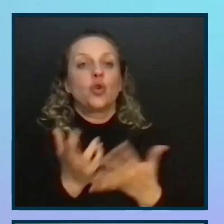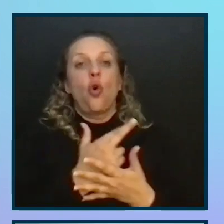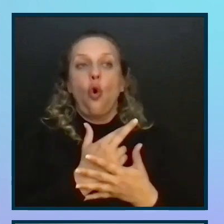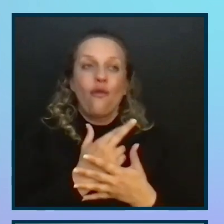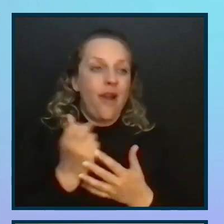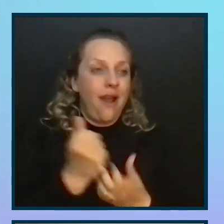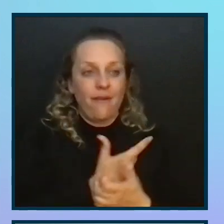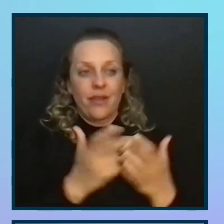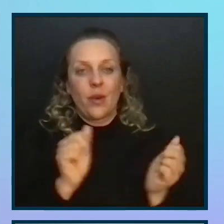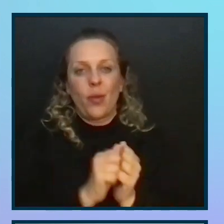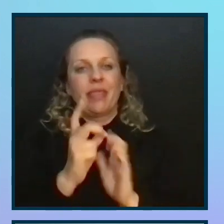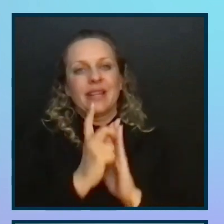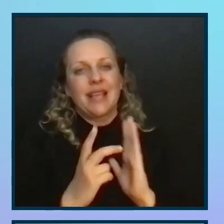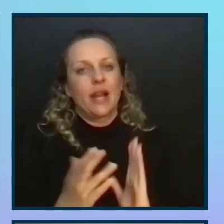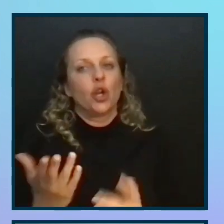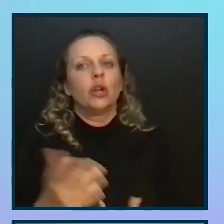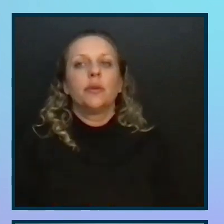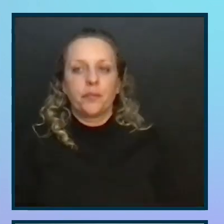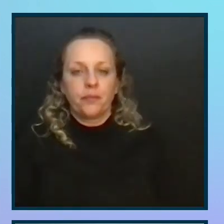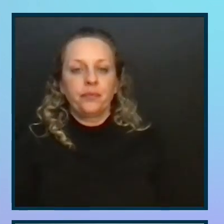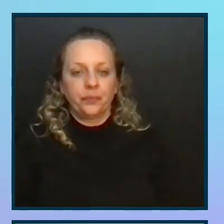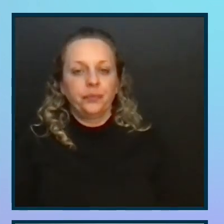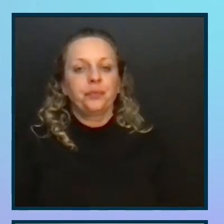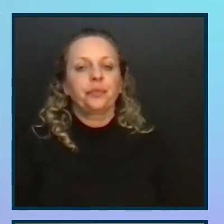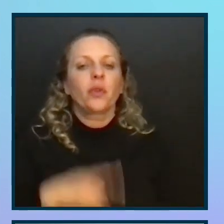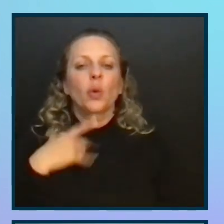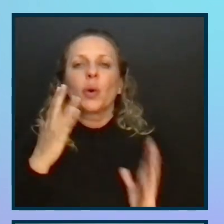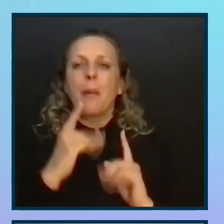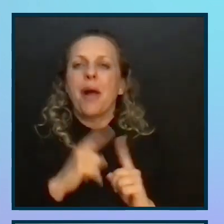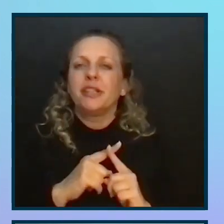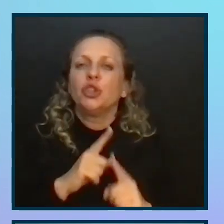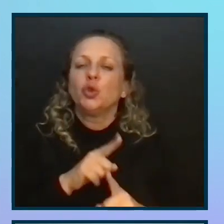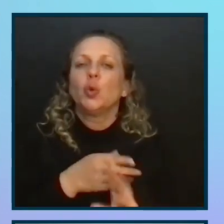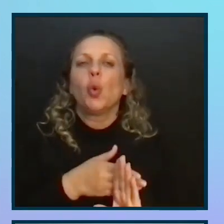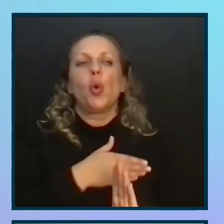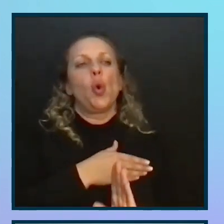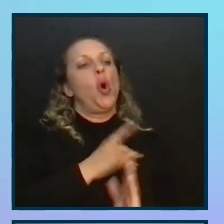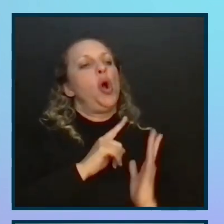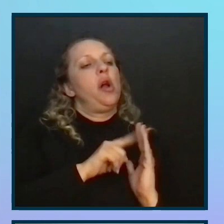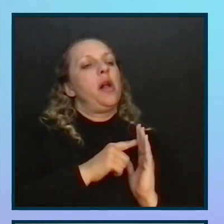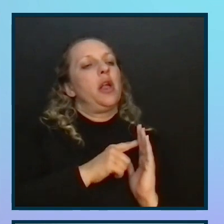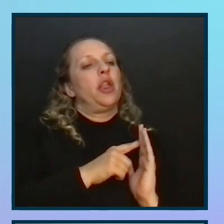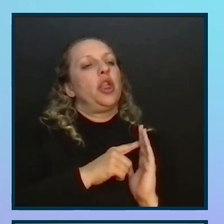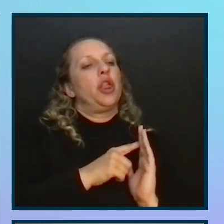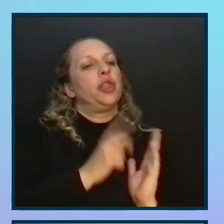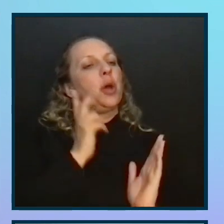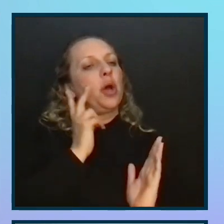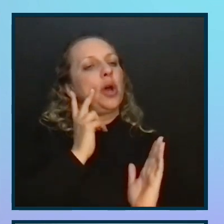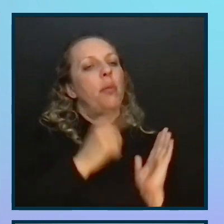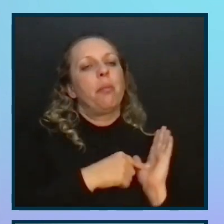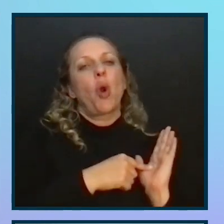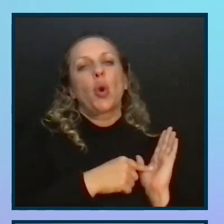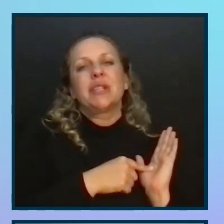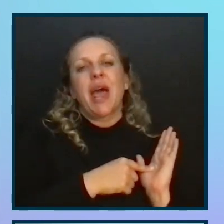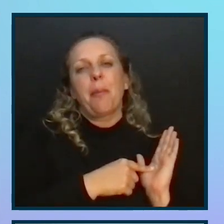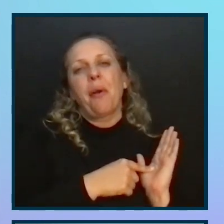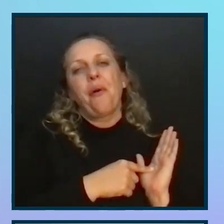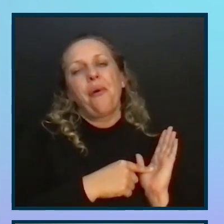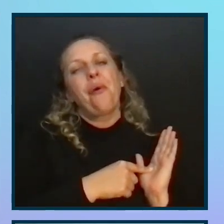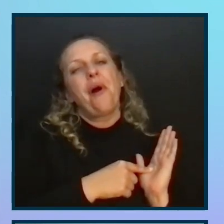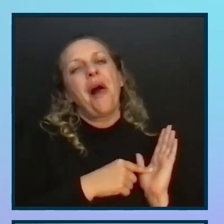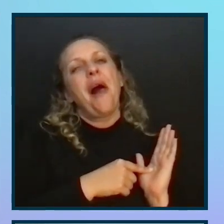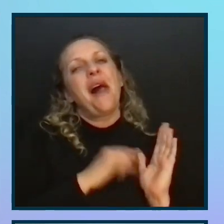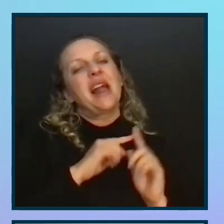with the designer. We'll compare them to the prototype often. And that's where the dev can make,